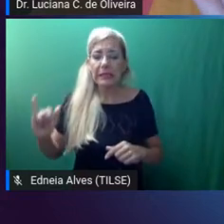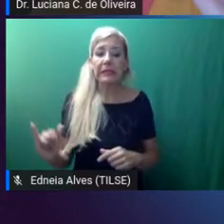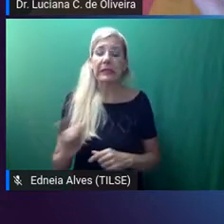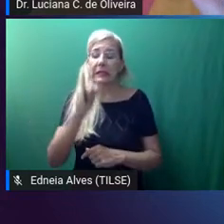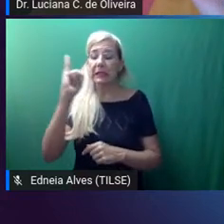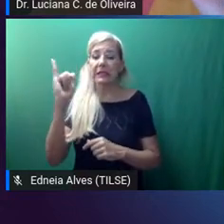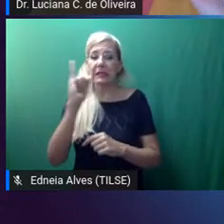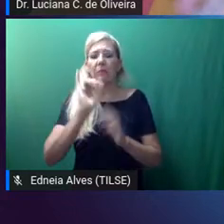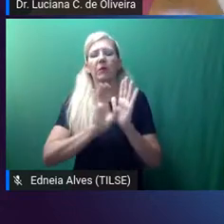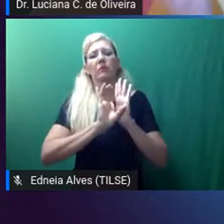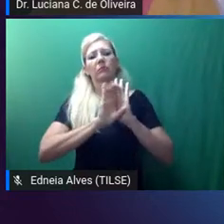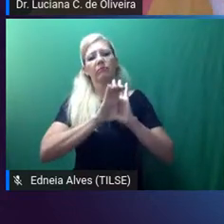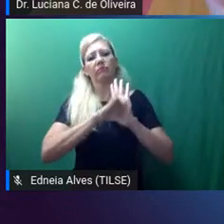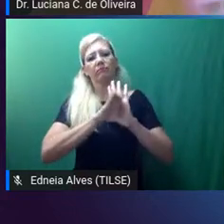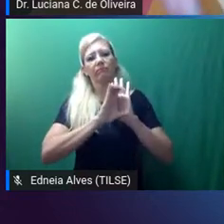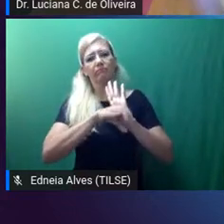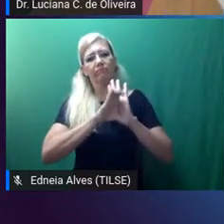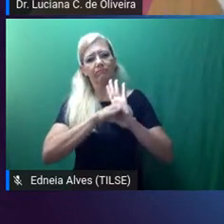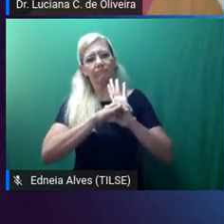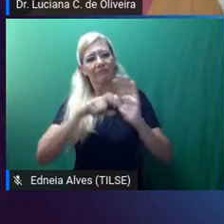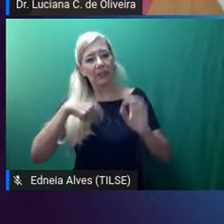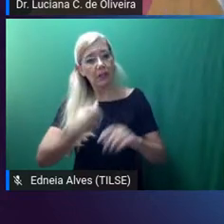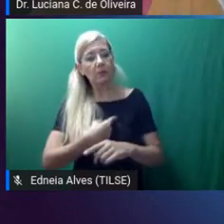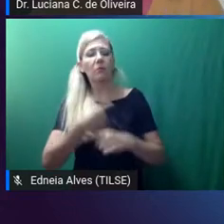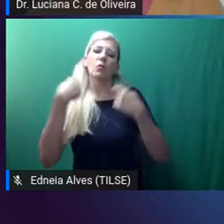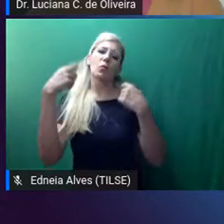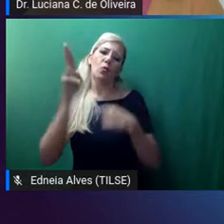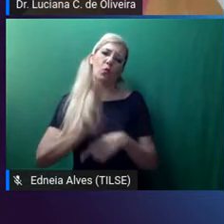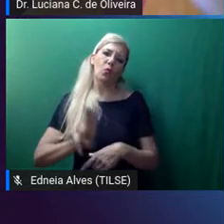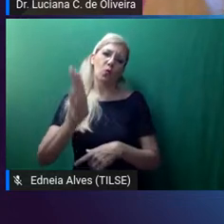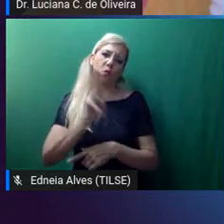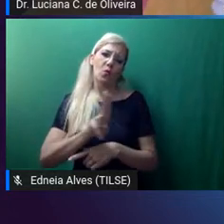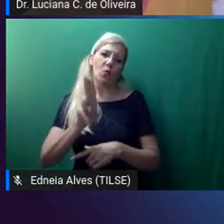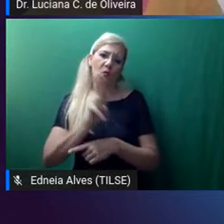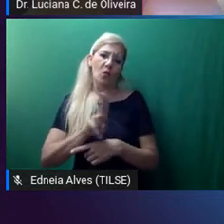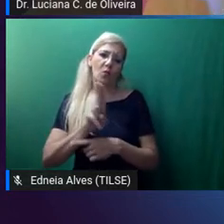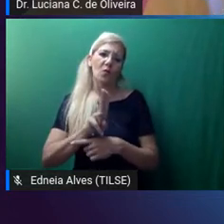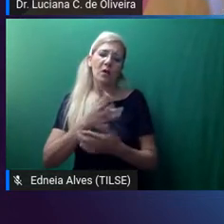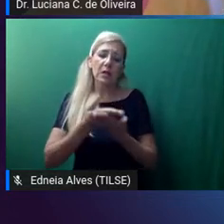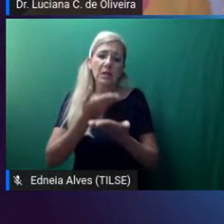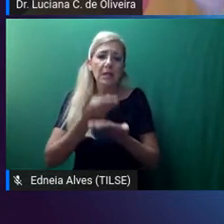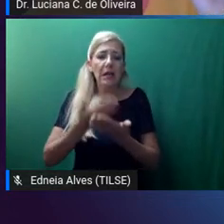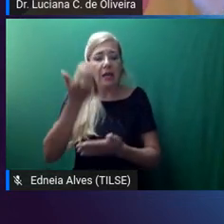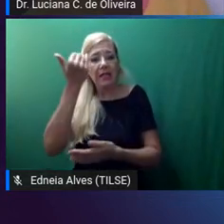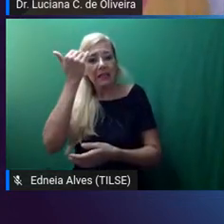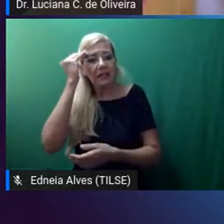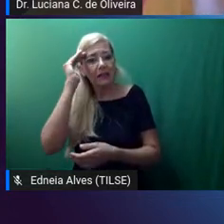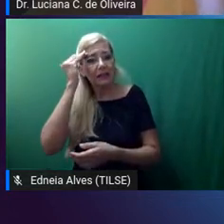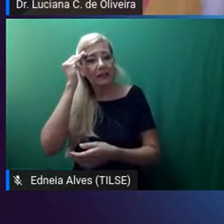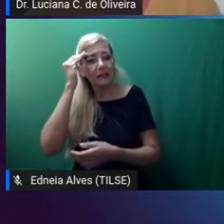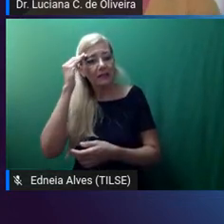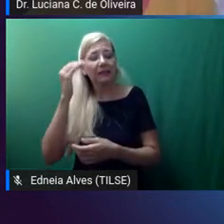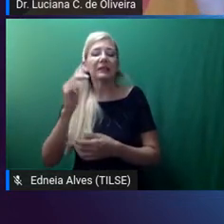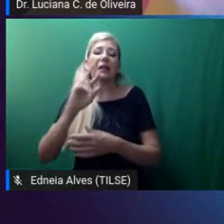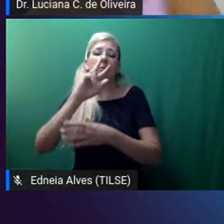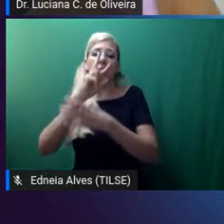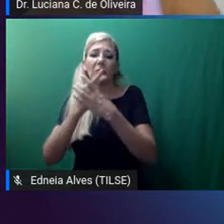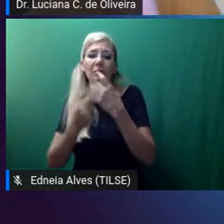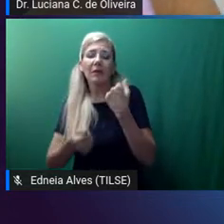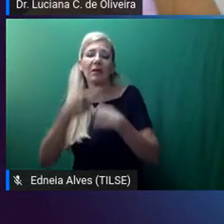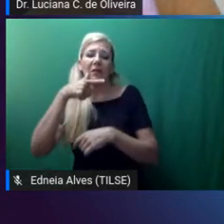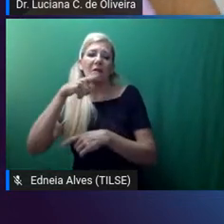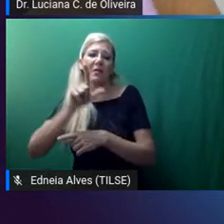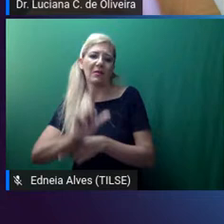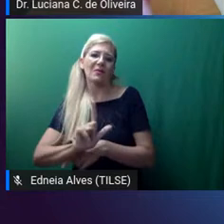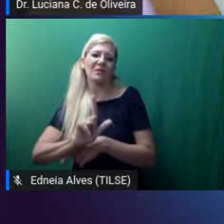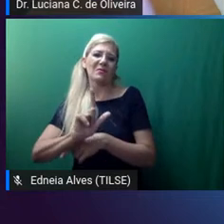concept that is used but not very well understood. Like I said, in the guidelines for